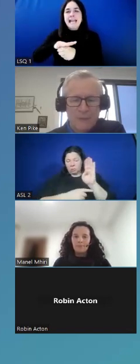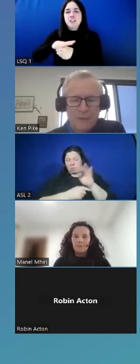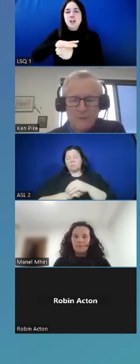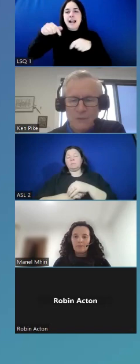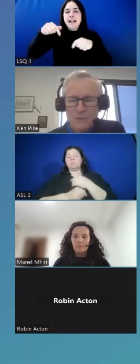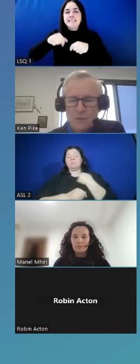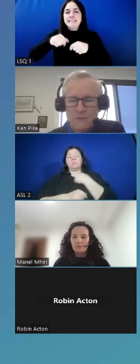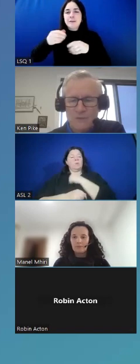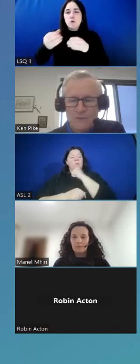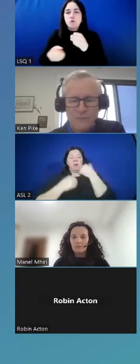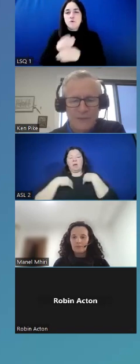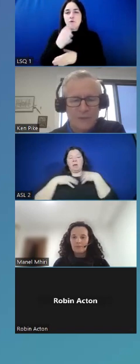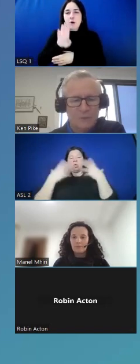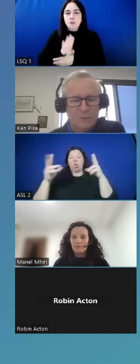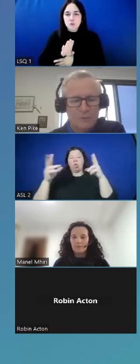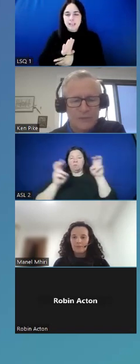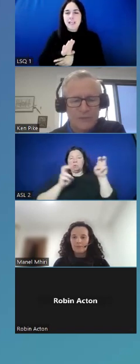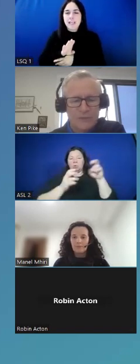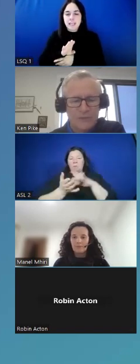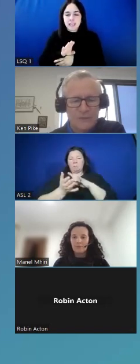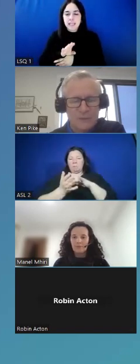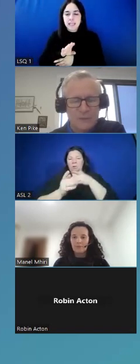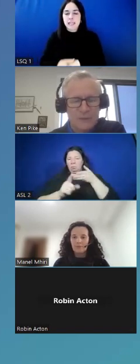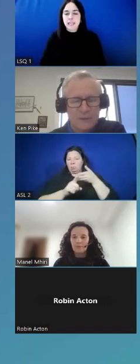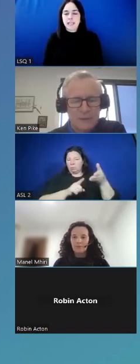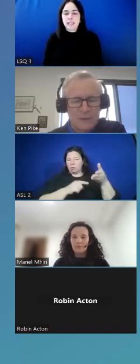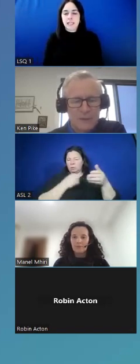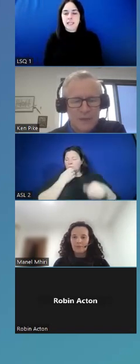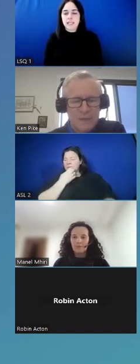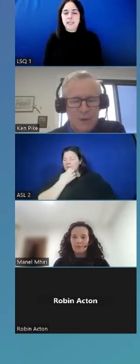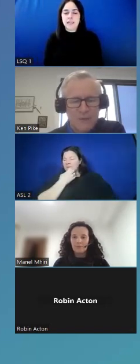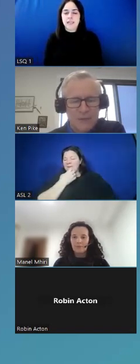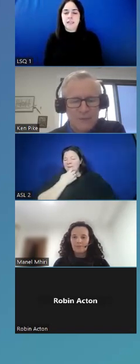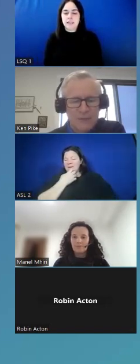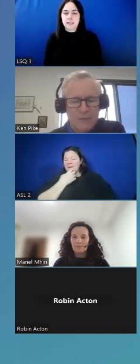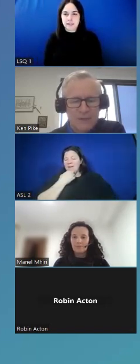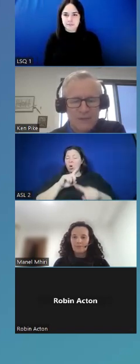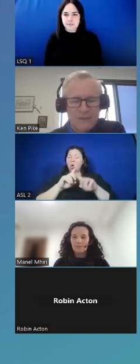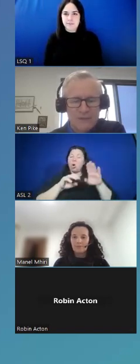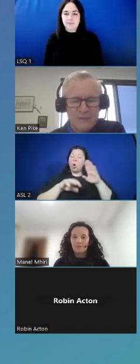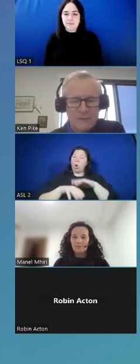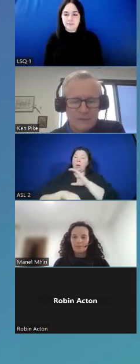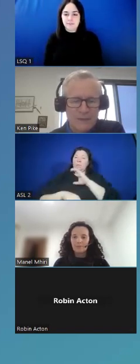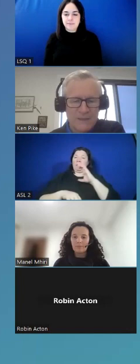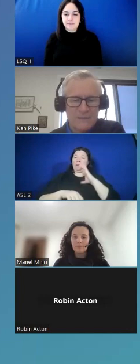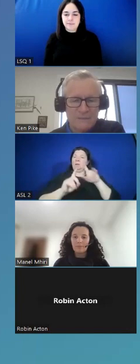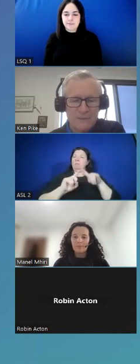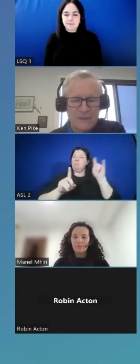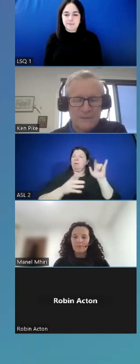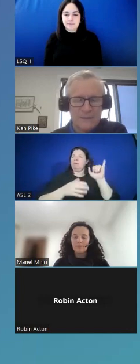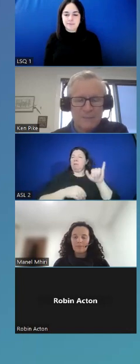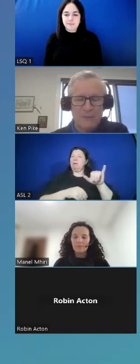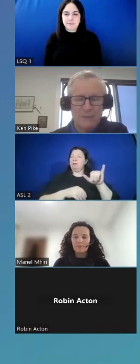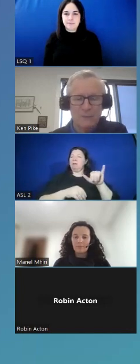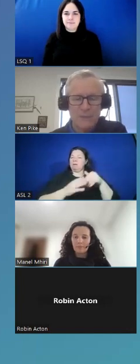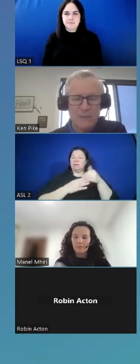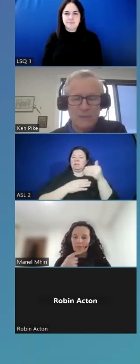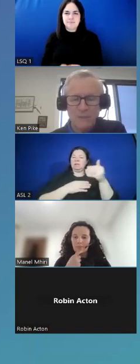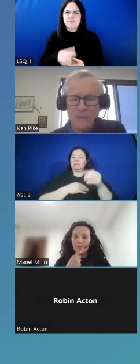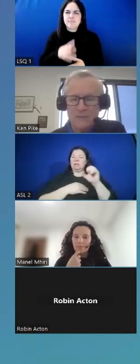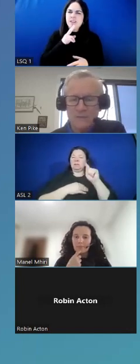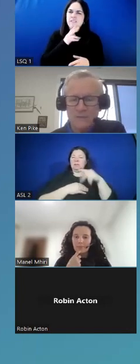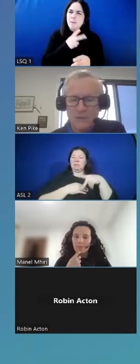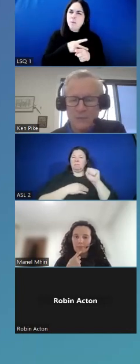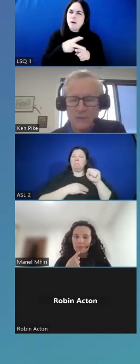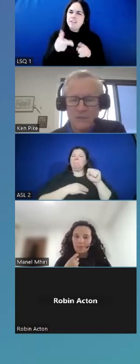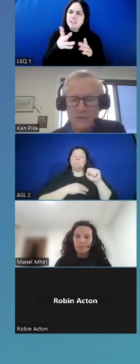We didn't have a lot in terms of medical professionals on the committee, but I think that is the next step, that